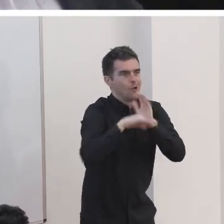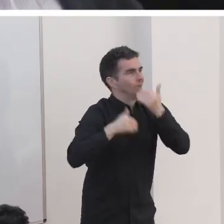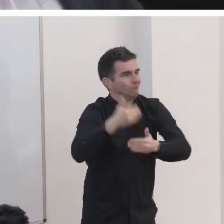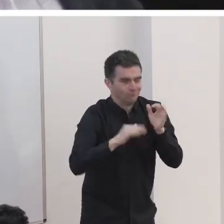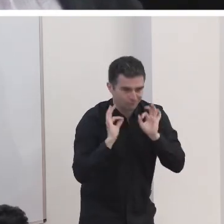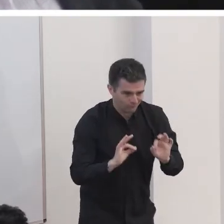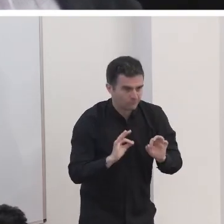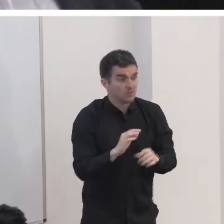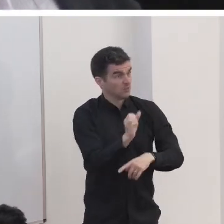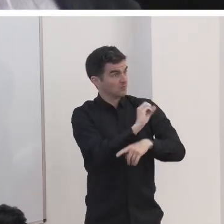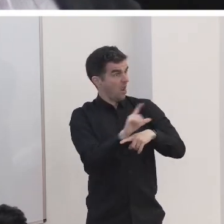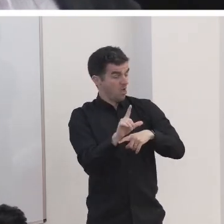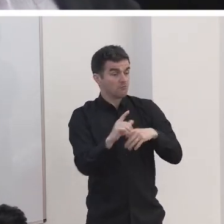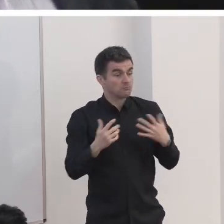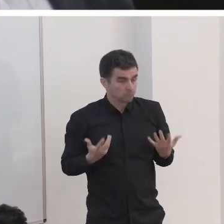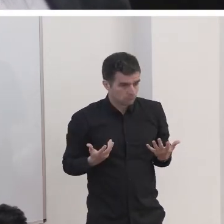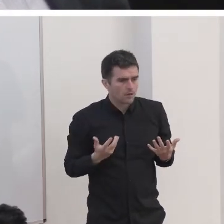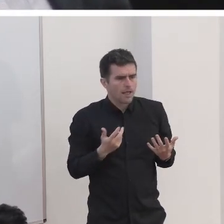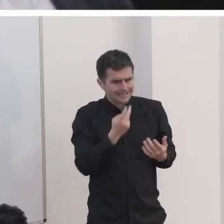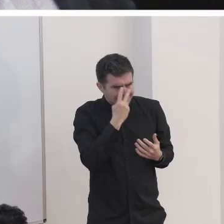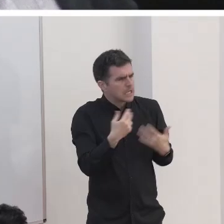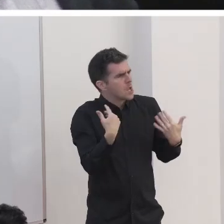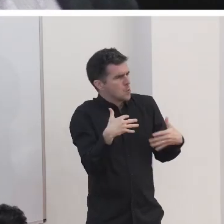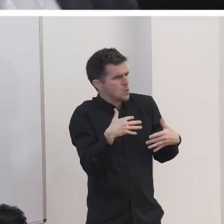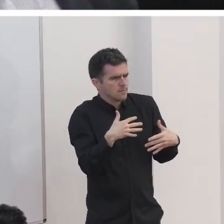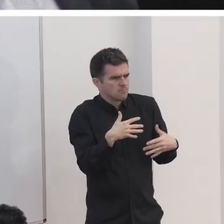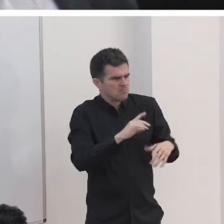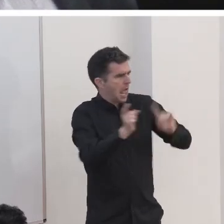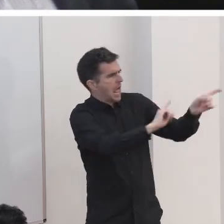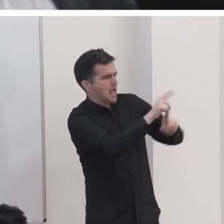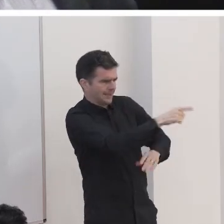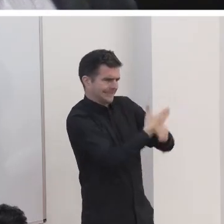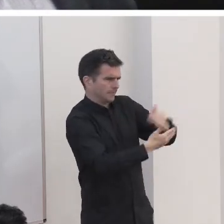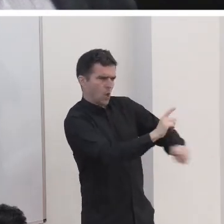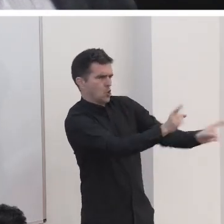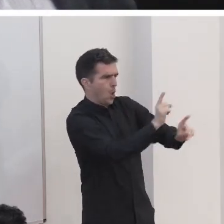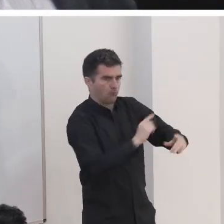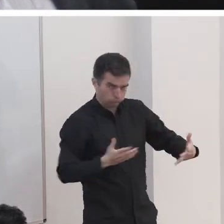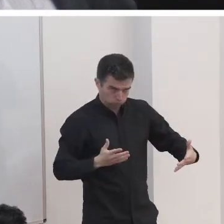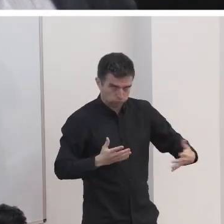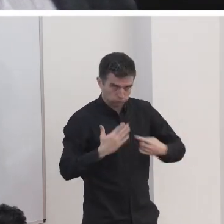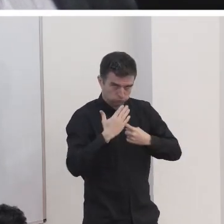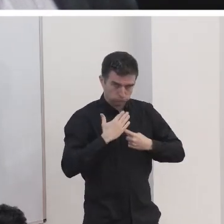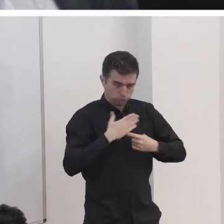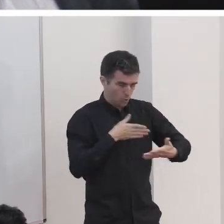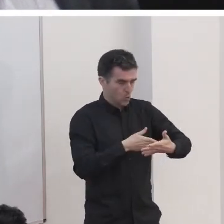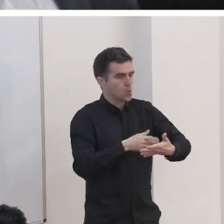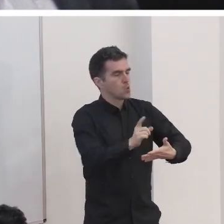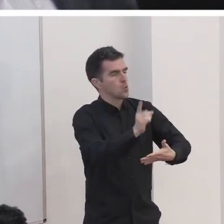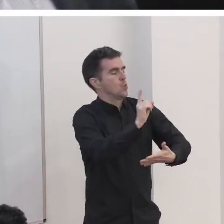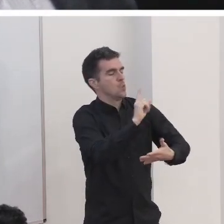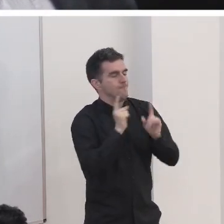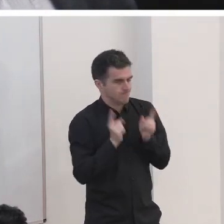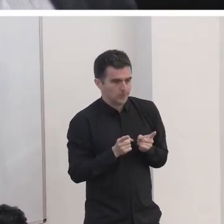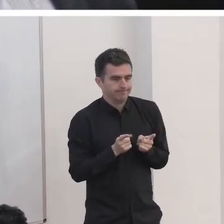the validation stage, they invited few people with disabilities. And we said, how can you